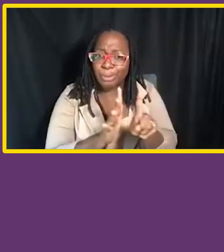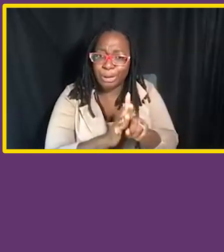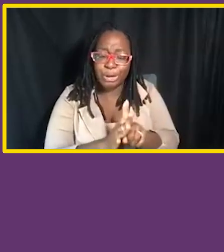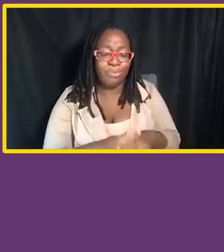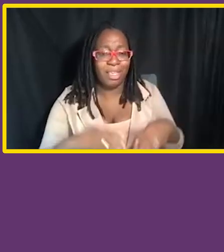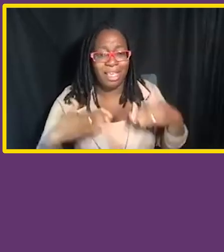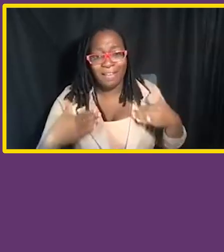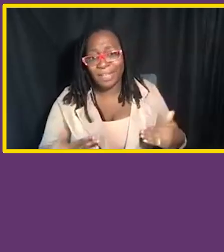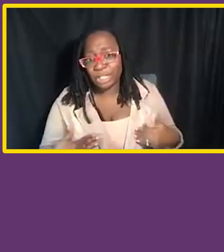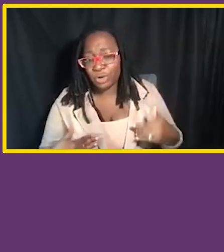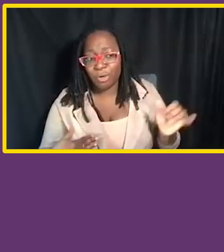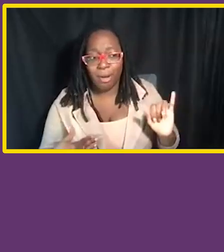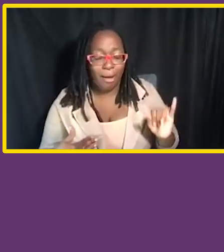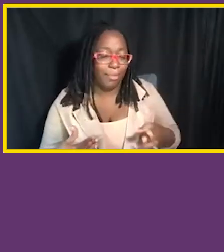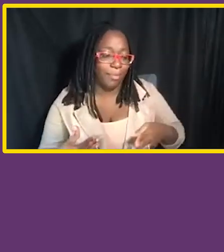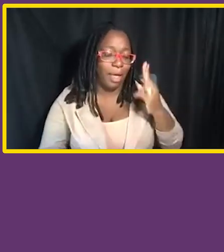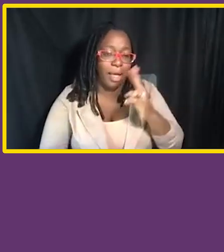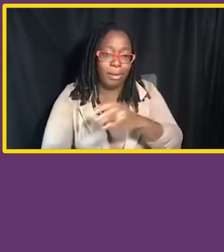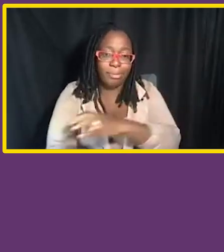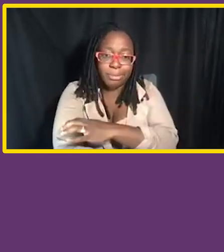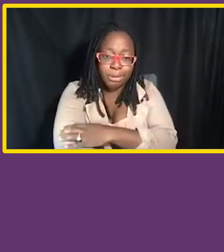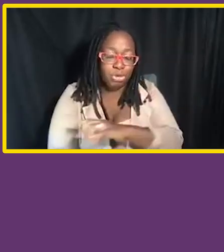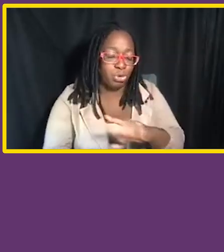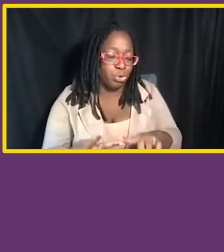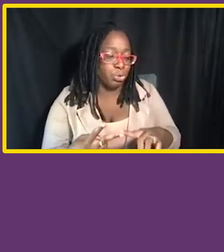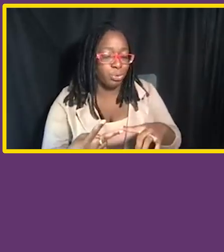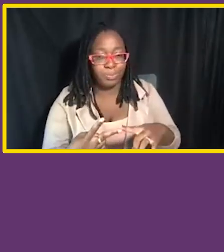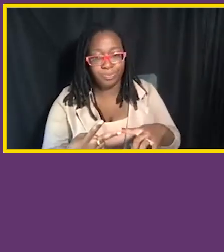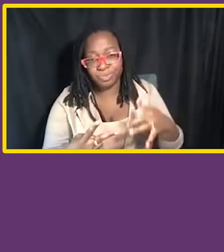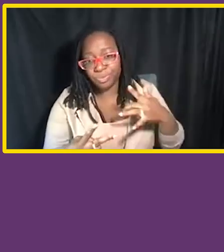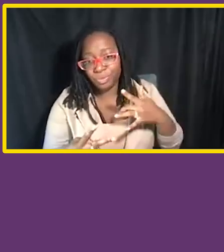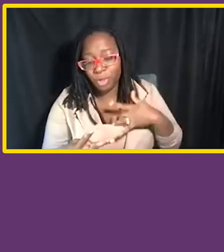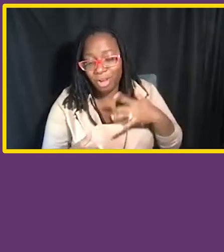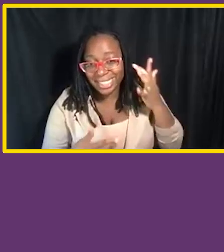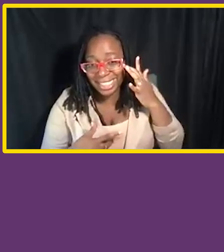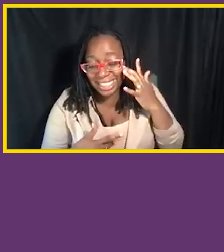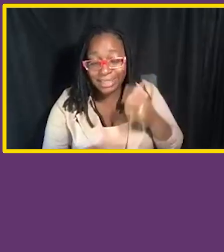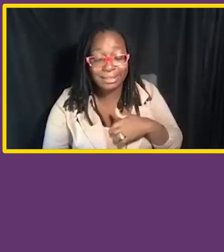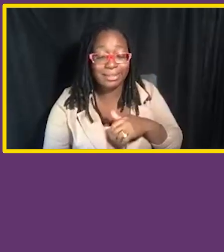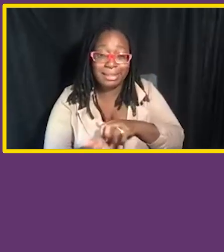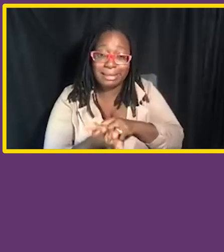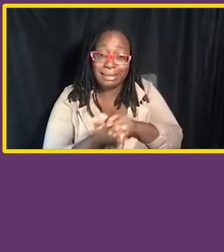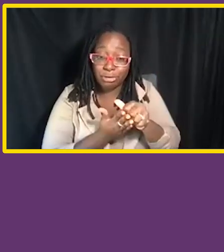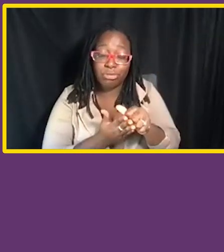ailments, like high blood pressure, heart disease, cancer, like these things can literally lead to